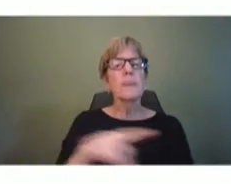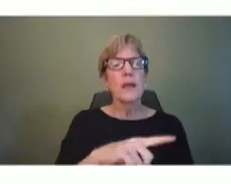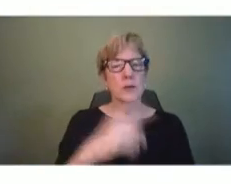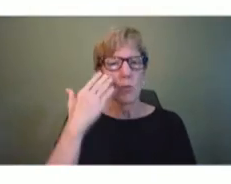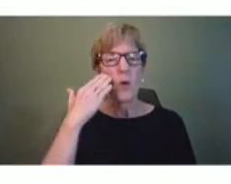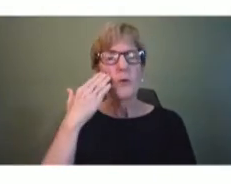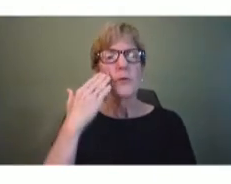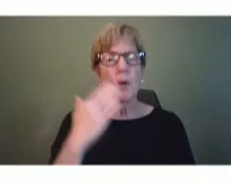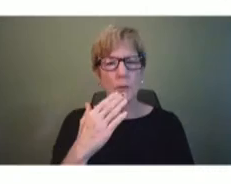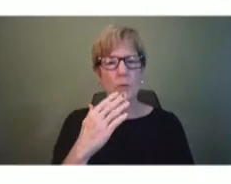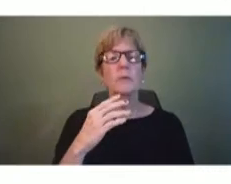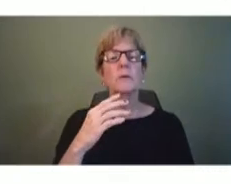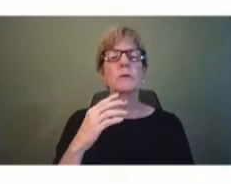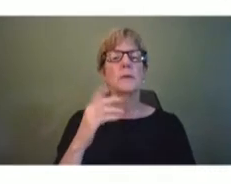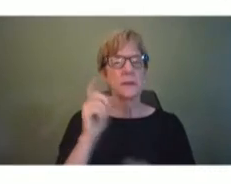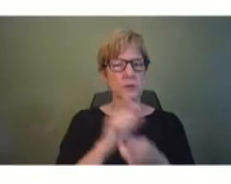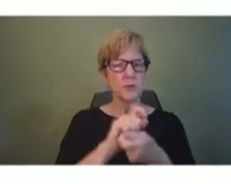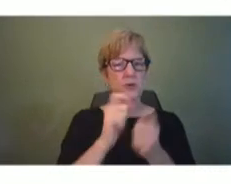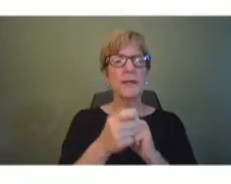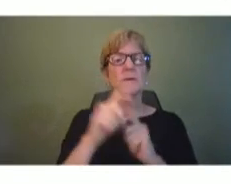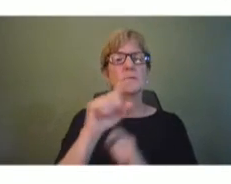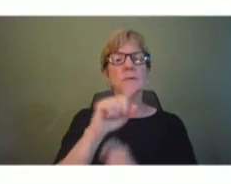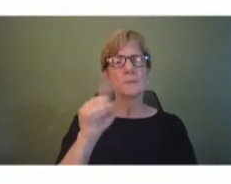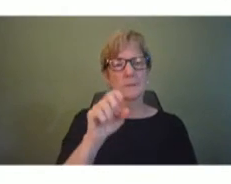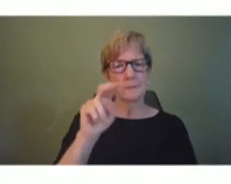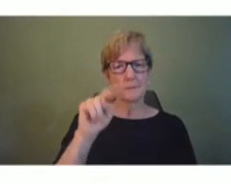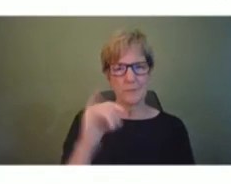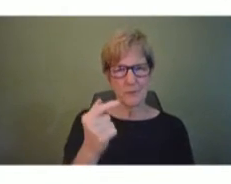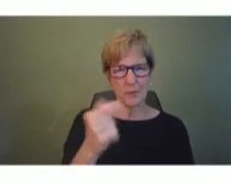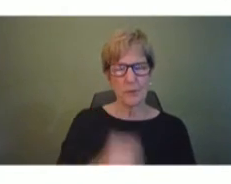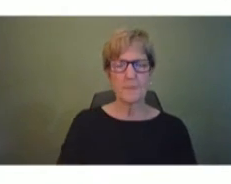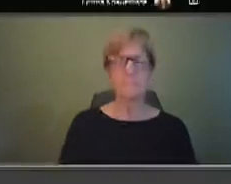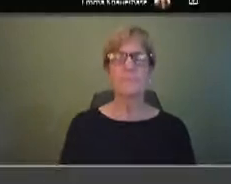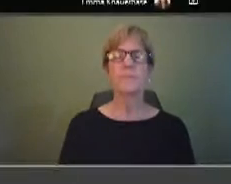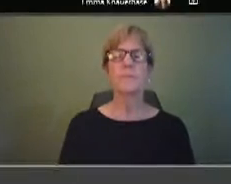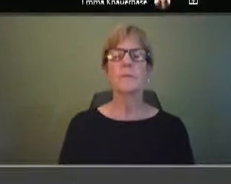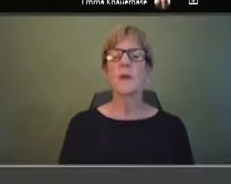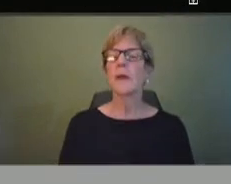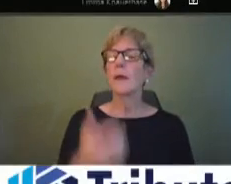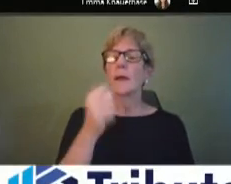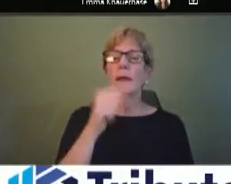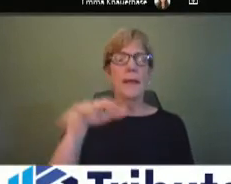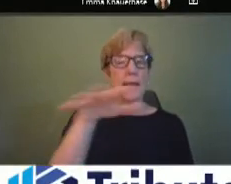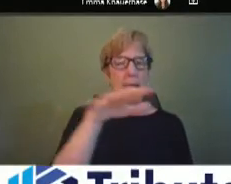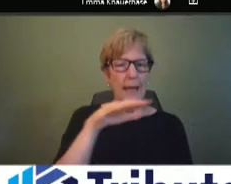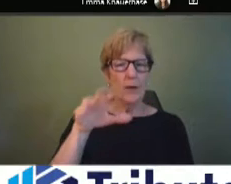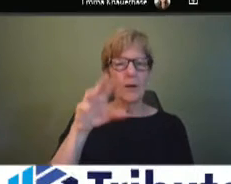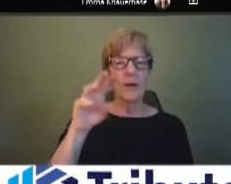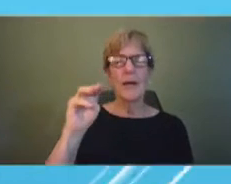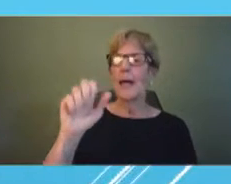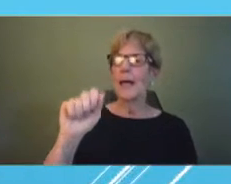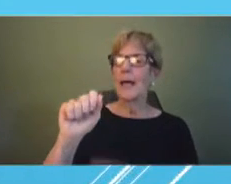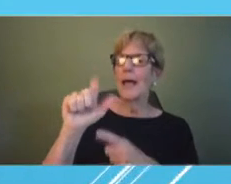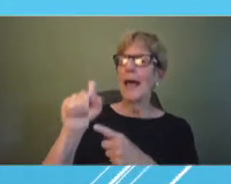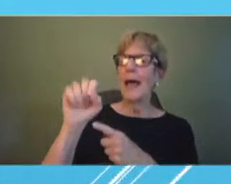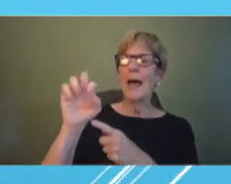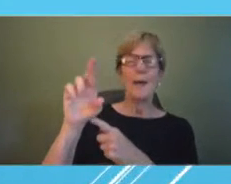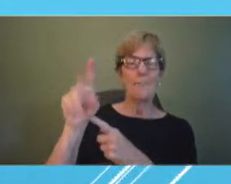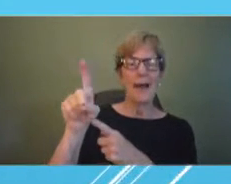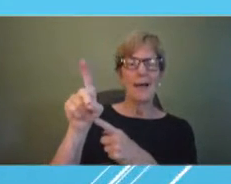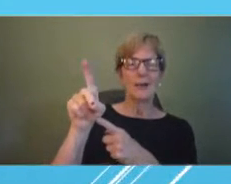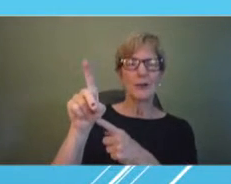talking about rezonings um within this district and especially any area that has the name Mard in it uh we talk about